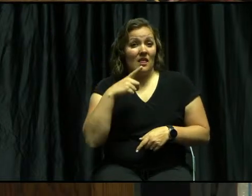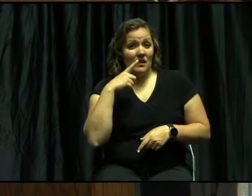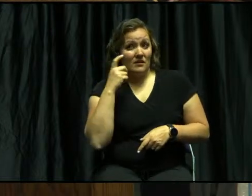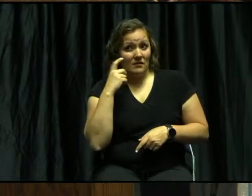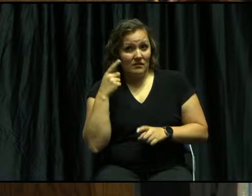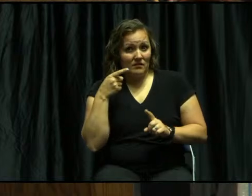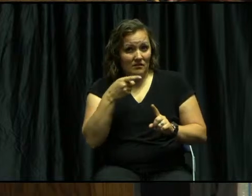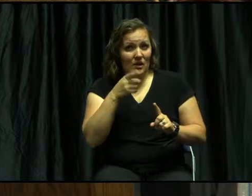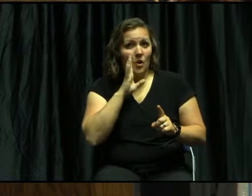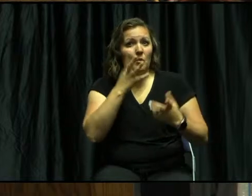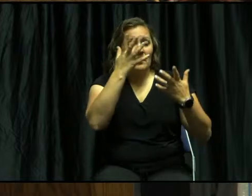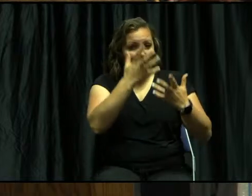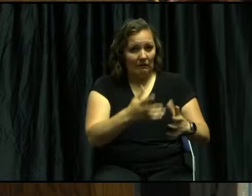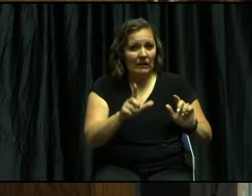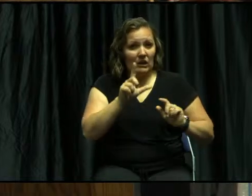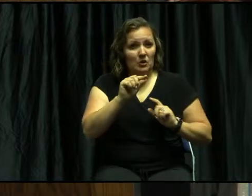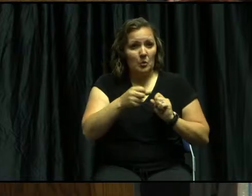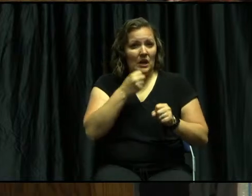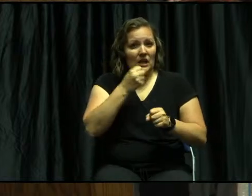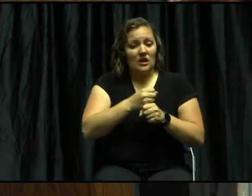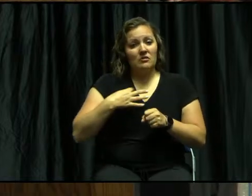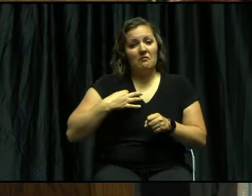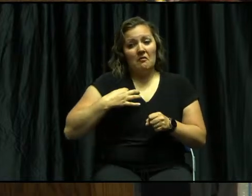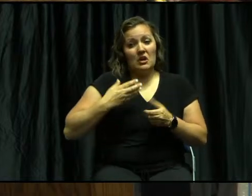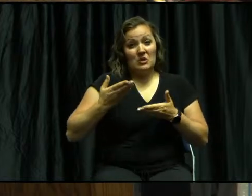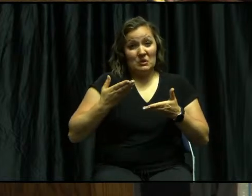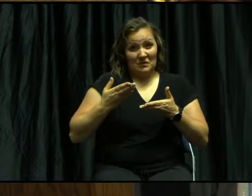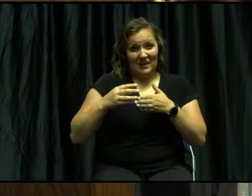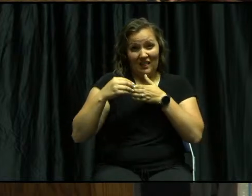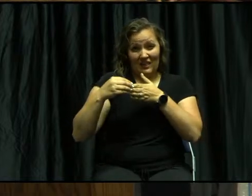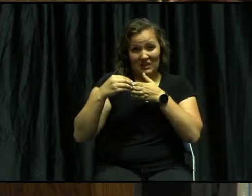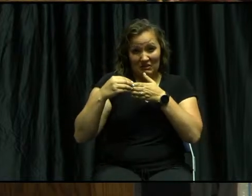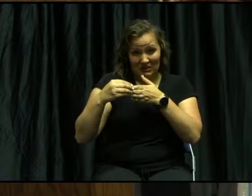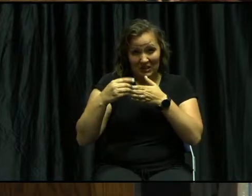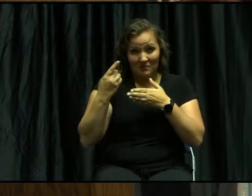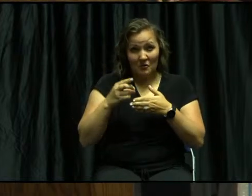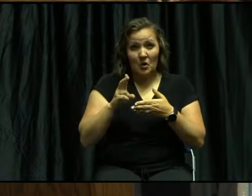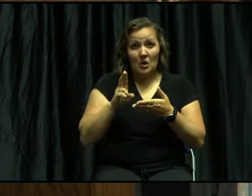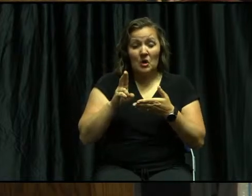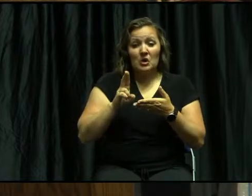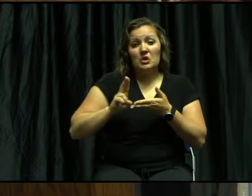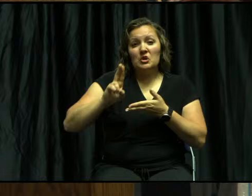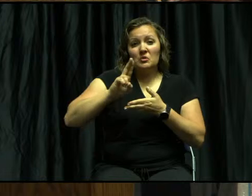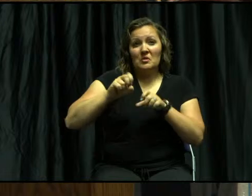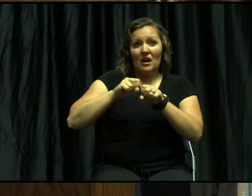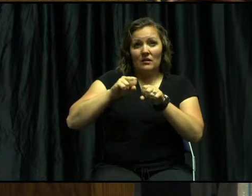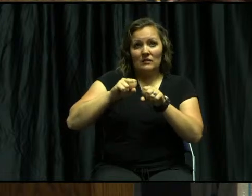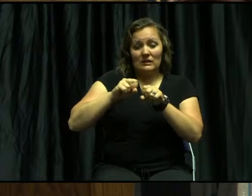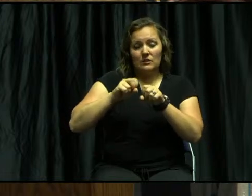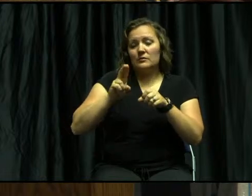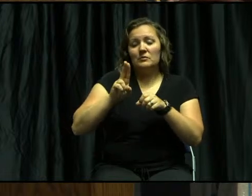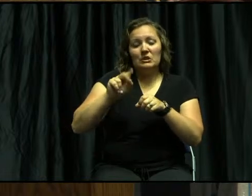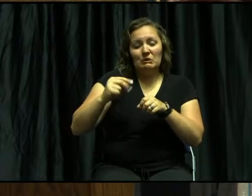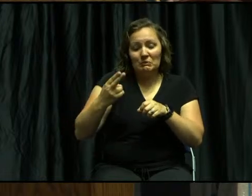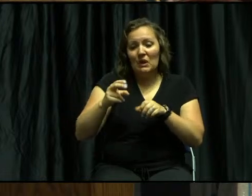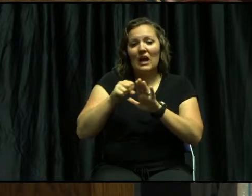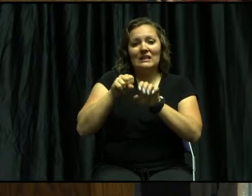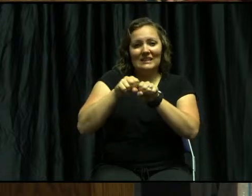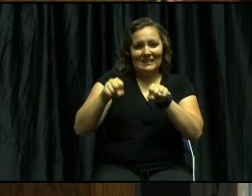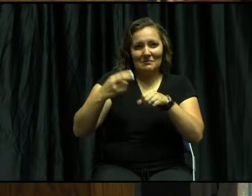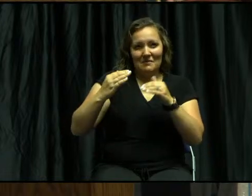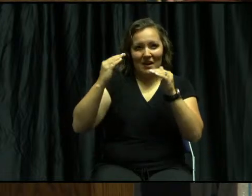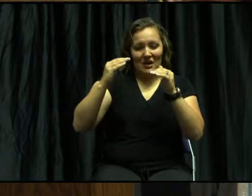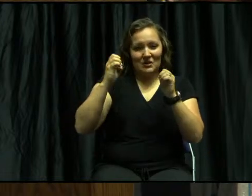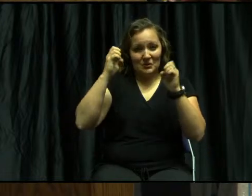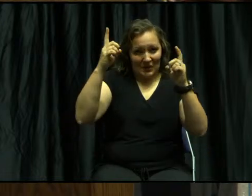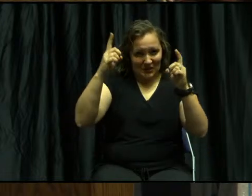be completing 20 years of voluntary service and leadership to the Utah system of higher education, 12 years on the Utah State Board of